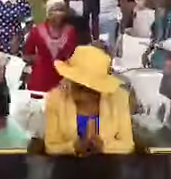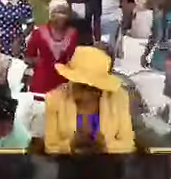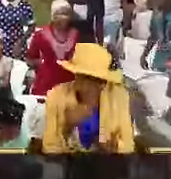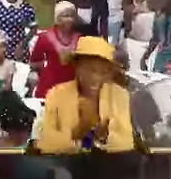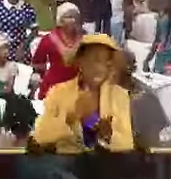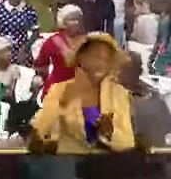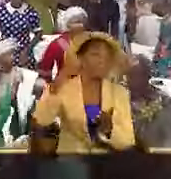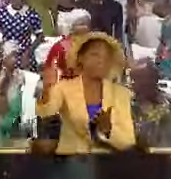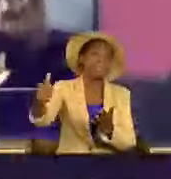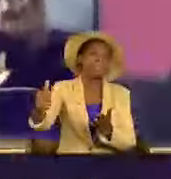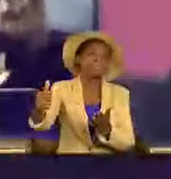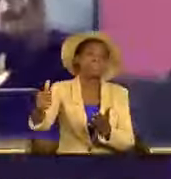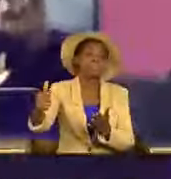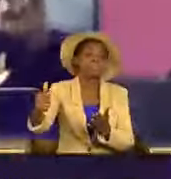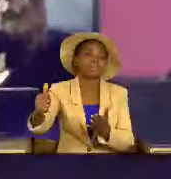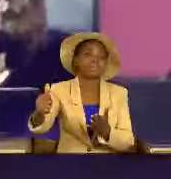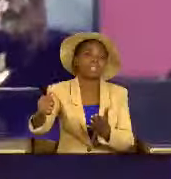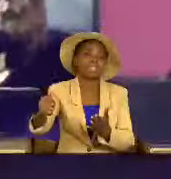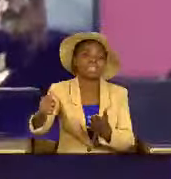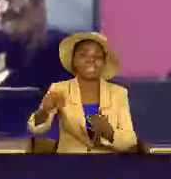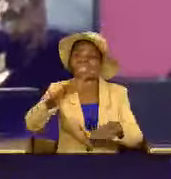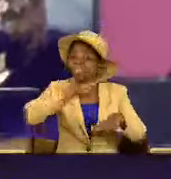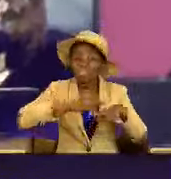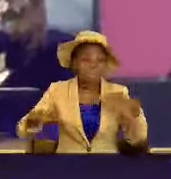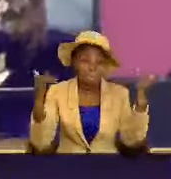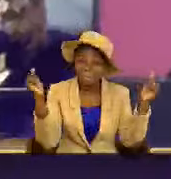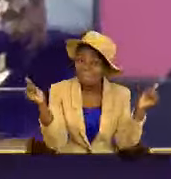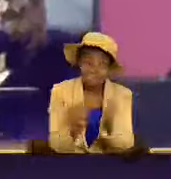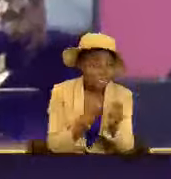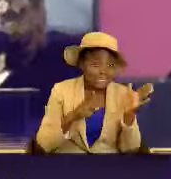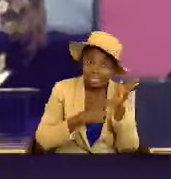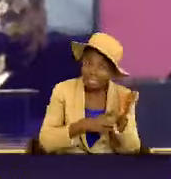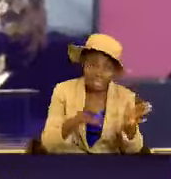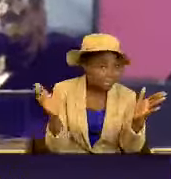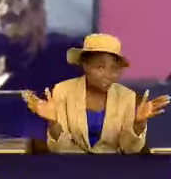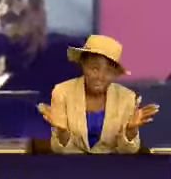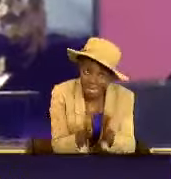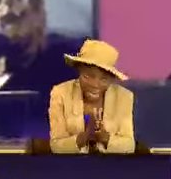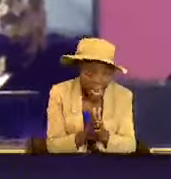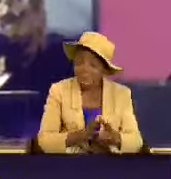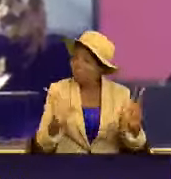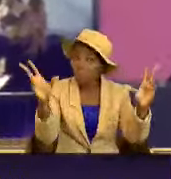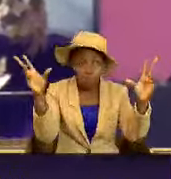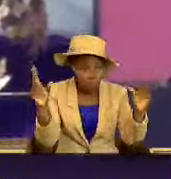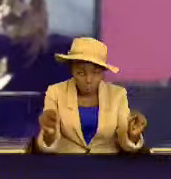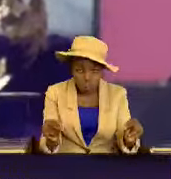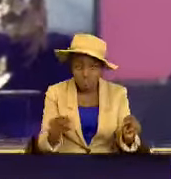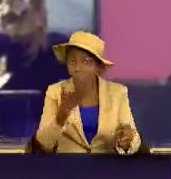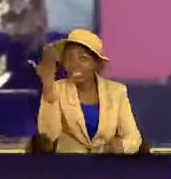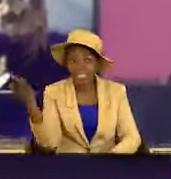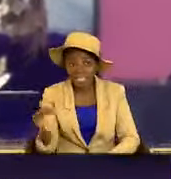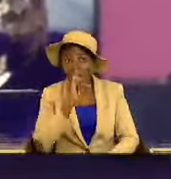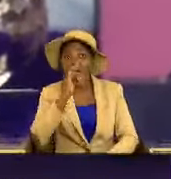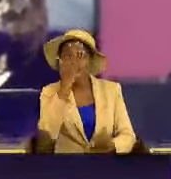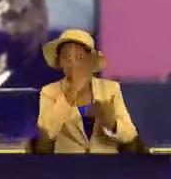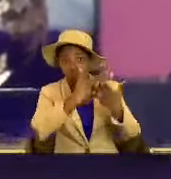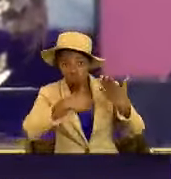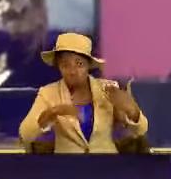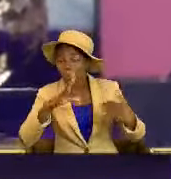pray beloved don't negotiate at all with this prayer there are some dark